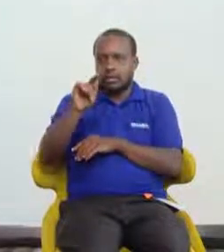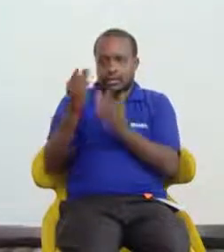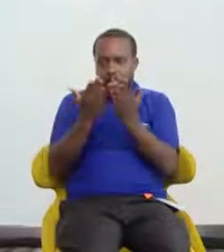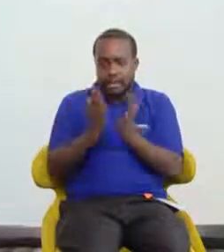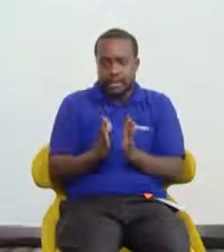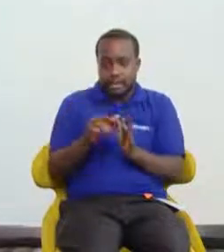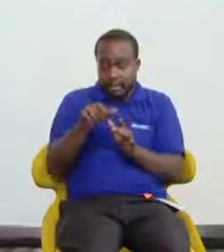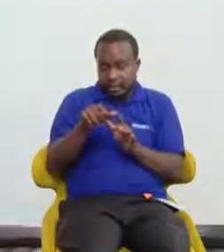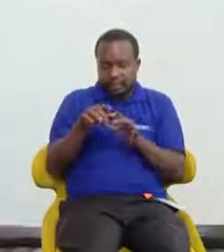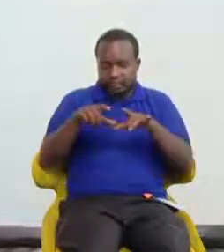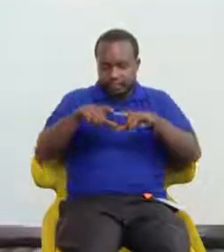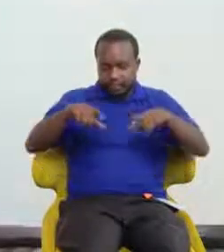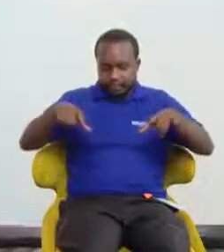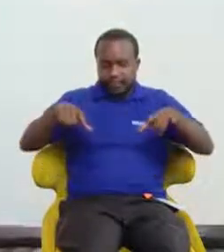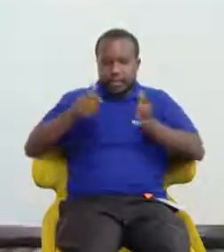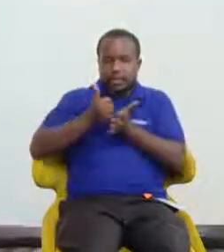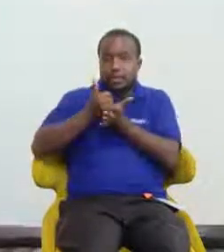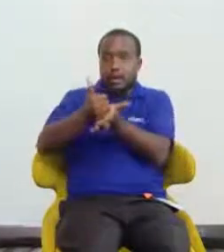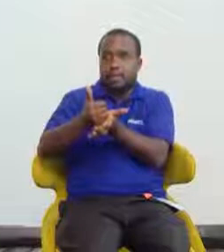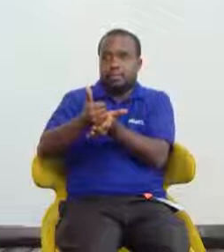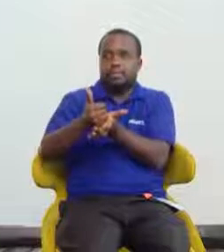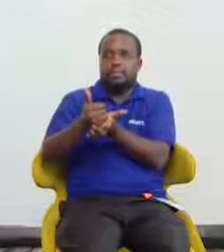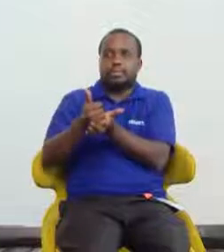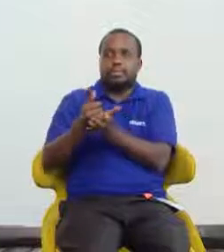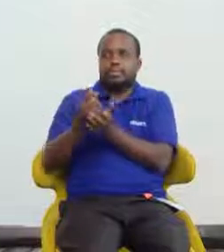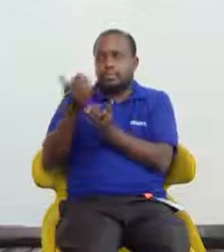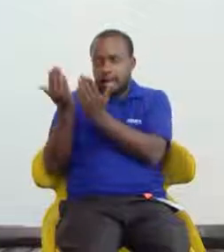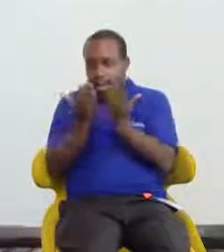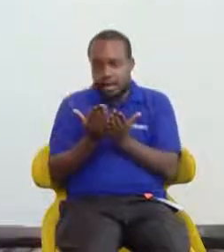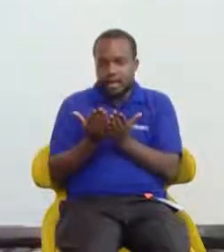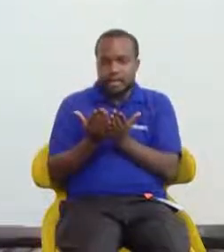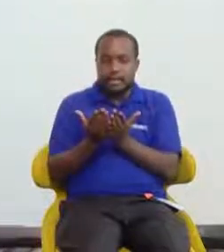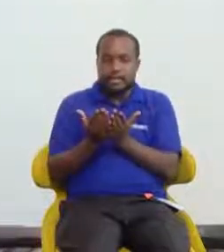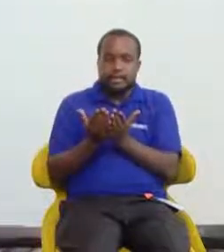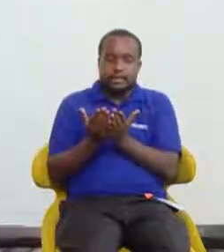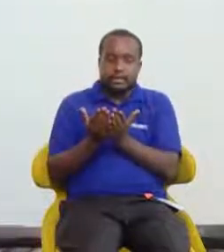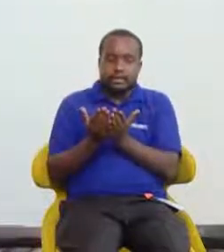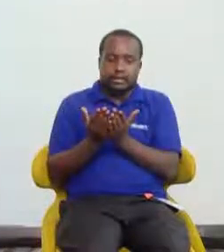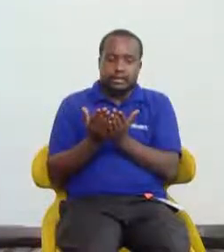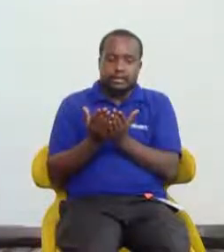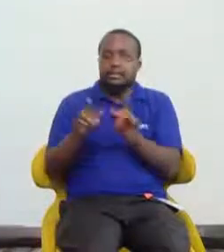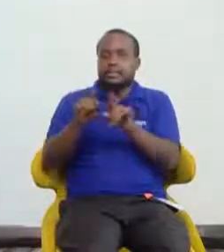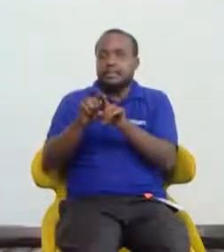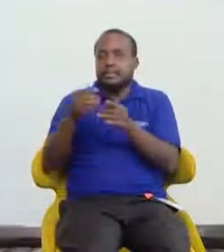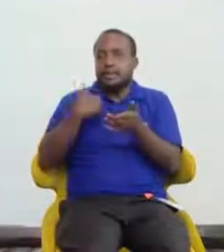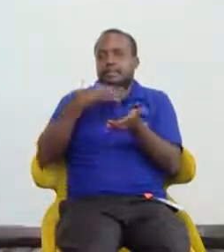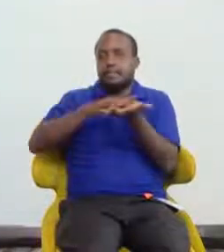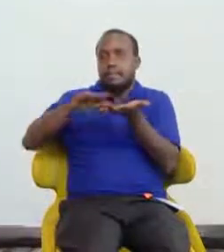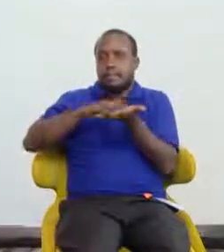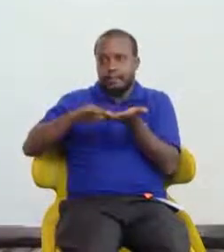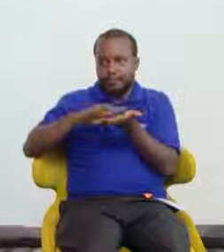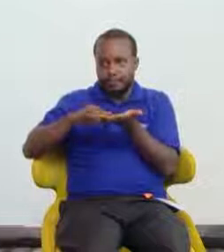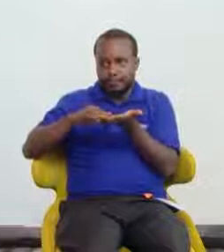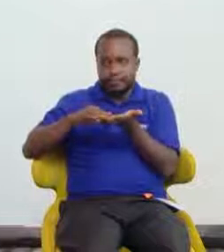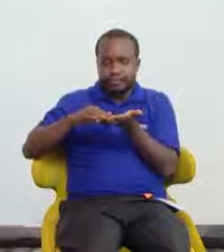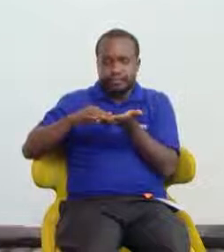readers is a gadget that will help you. It's like a book reader, it has a braille component. These things, if